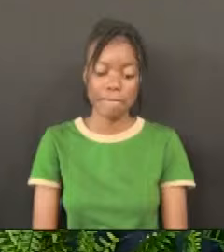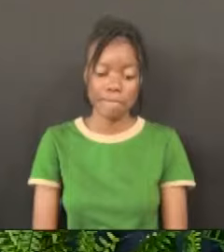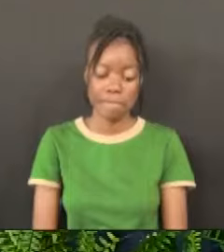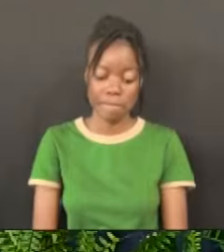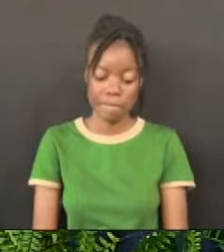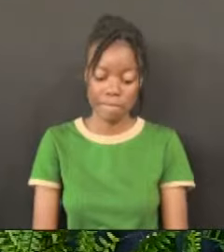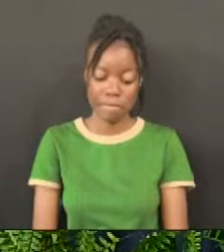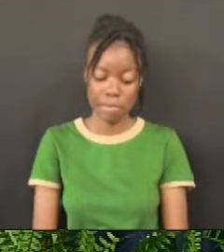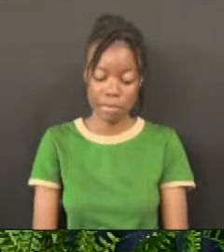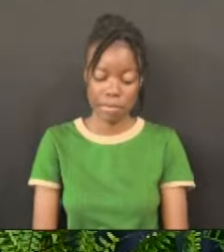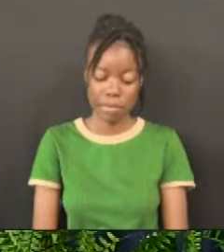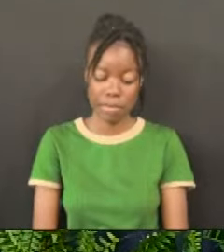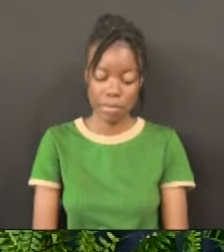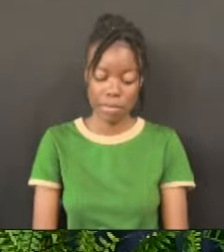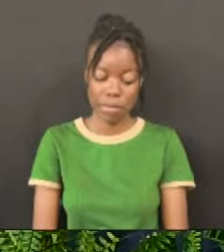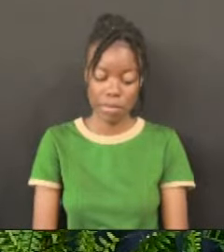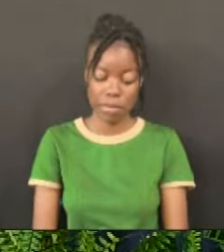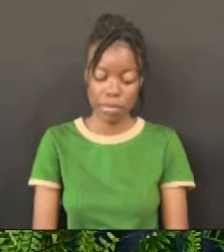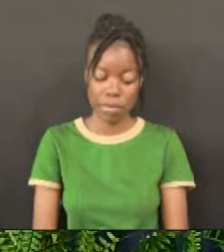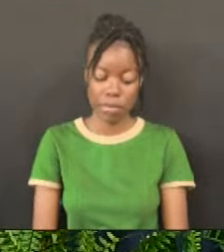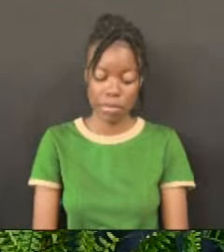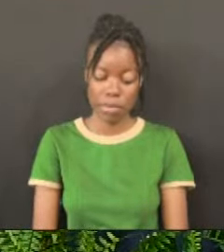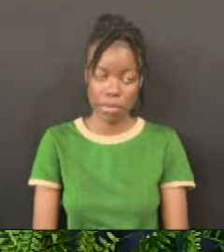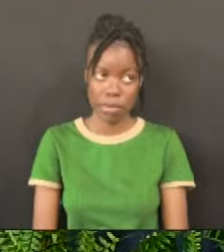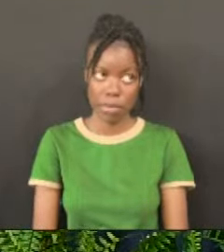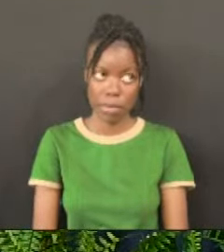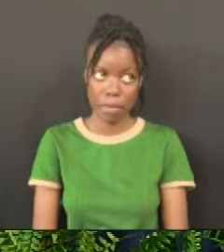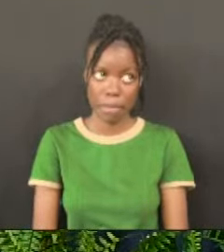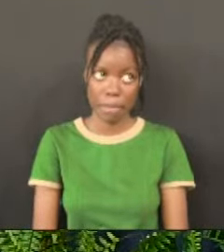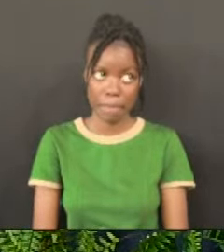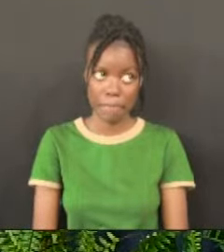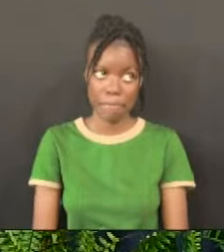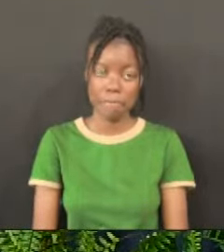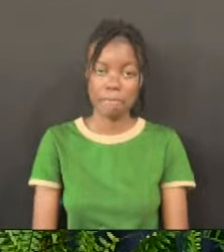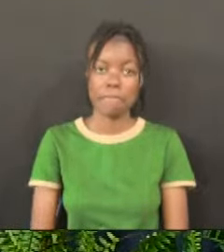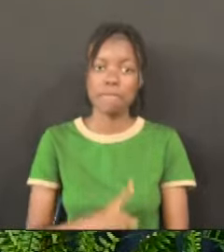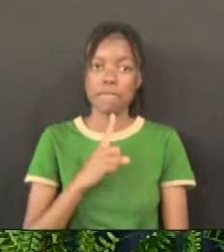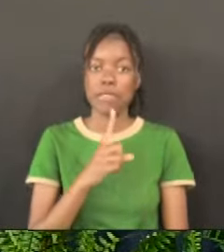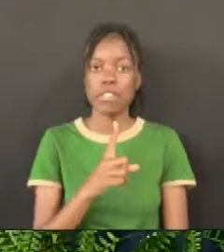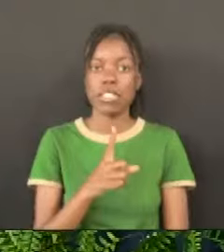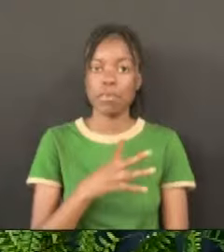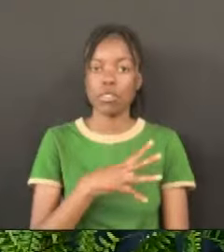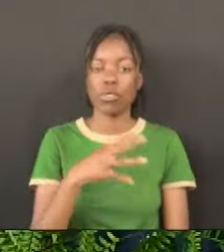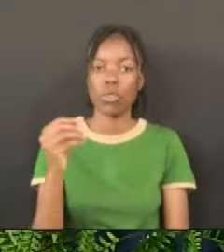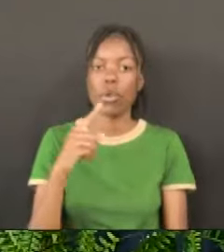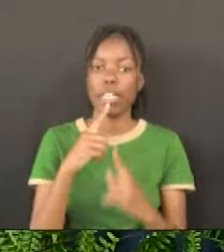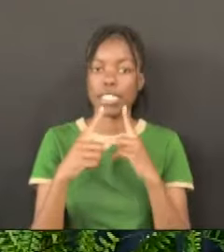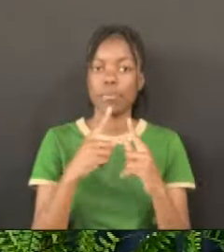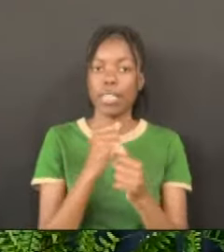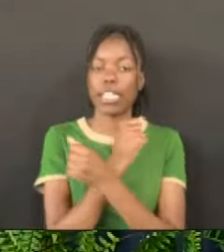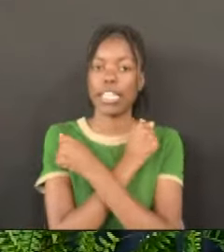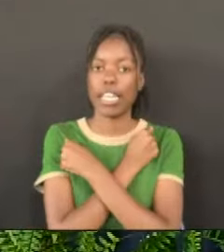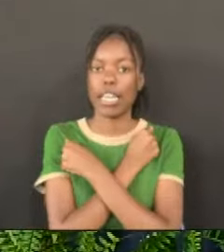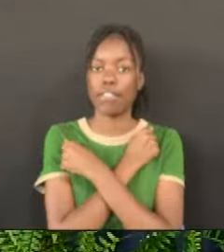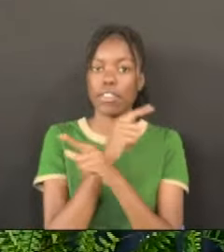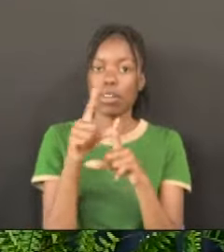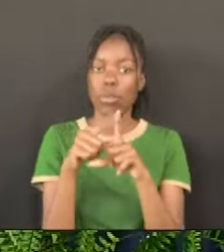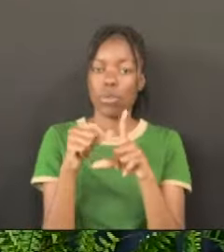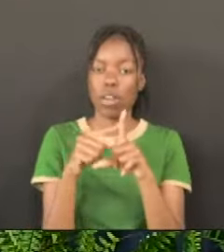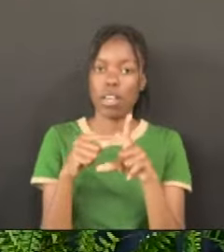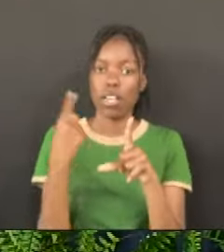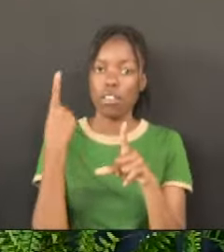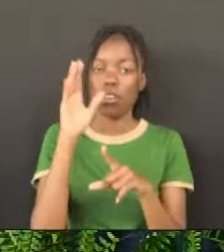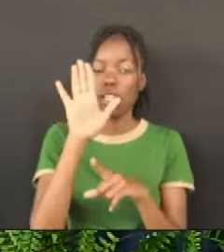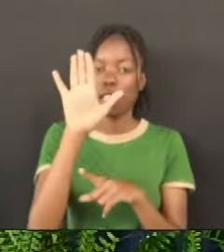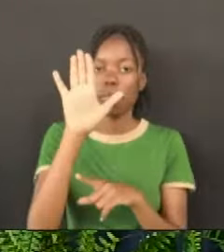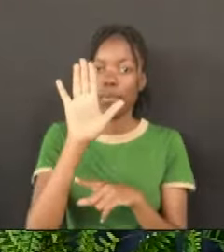And so he bids me go and speak the loving word for him. He bids me tell his wondrous